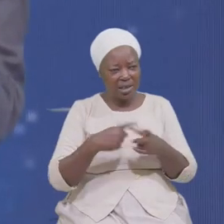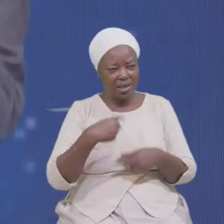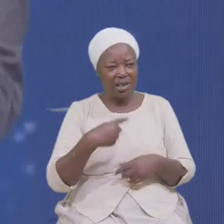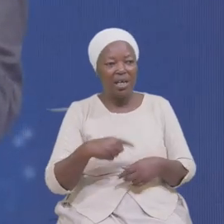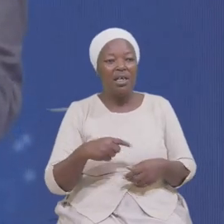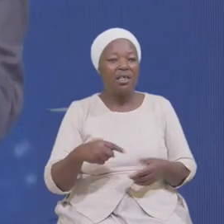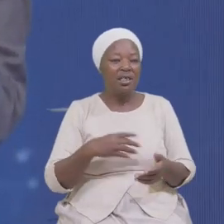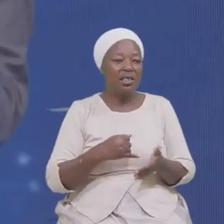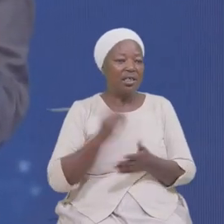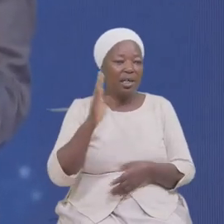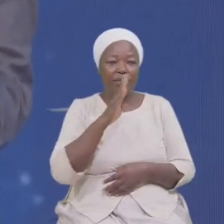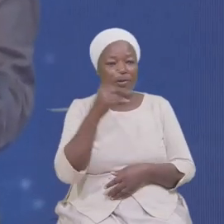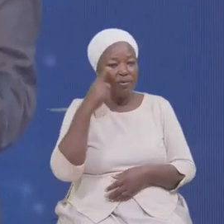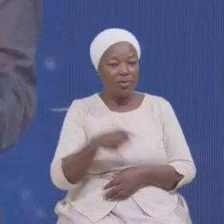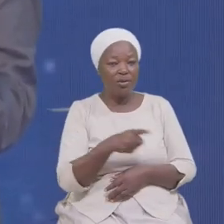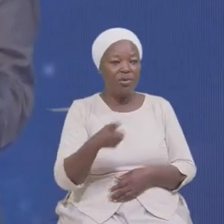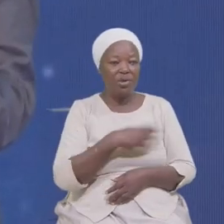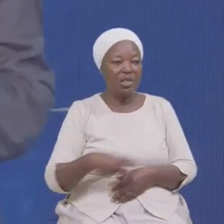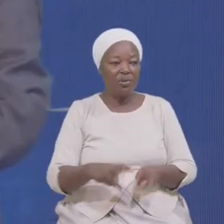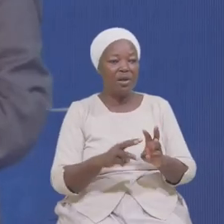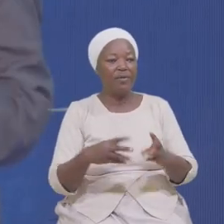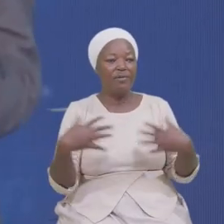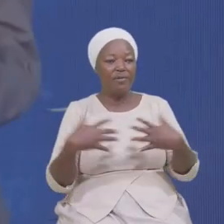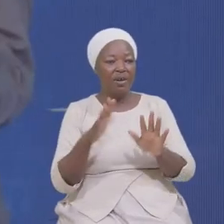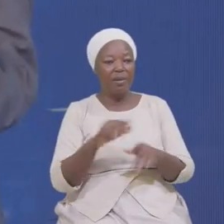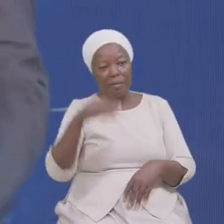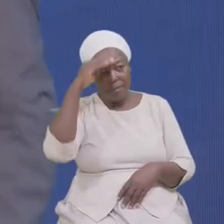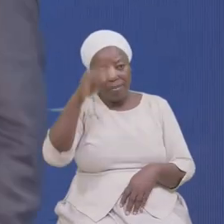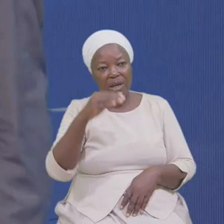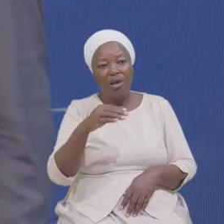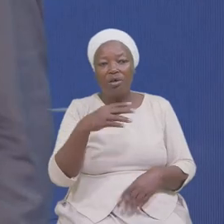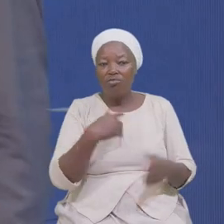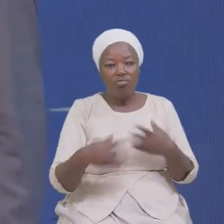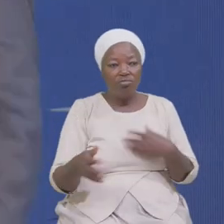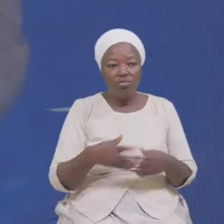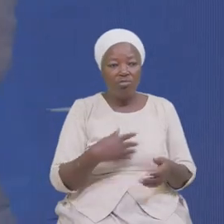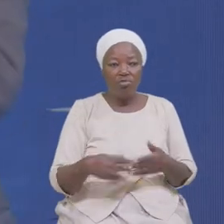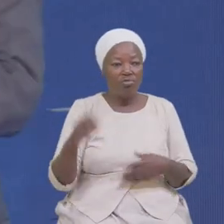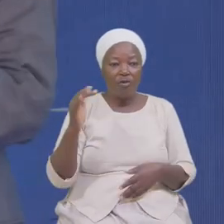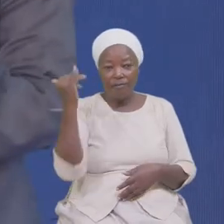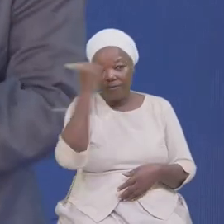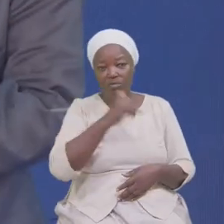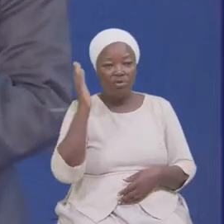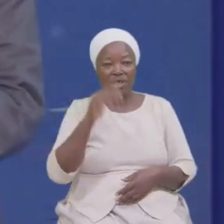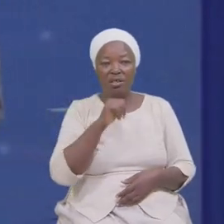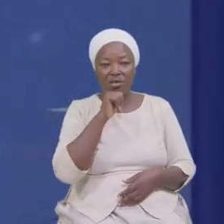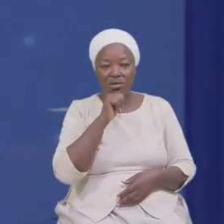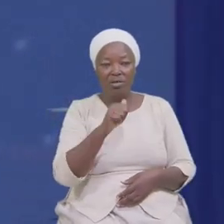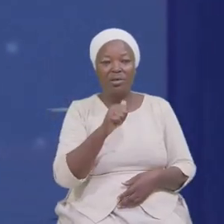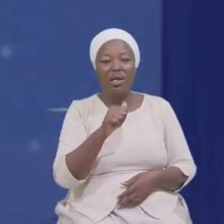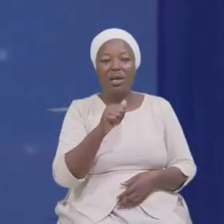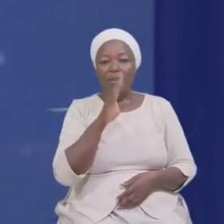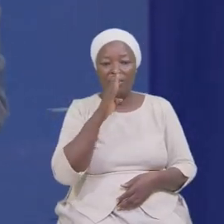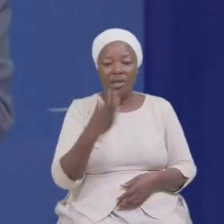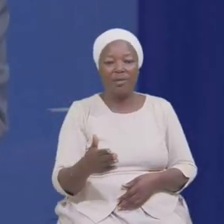for those, the wayfaring men, no fool shall not err therein. And then in verse 9,